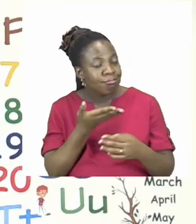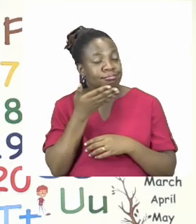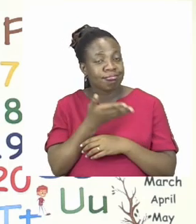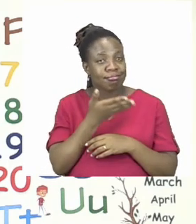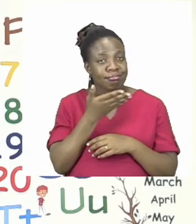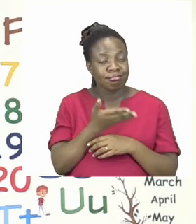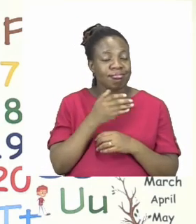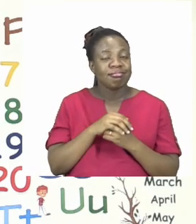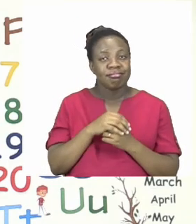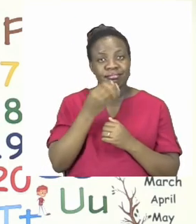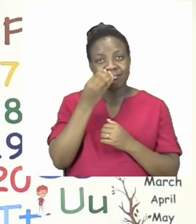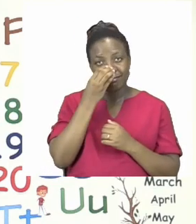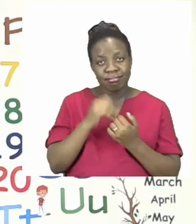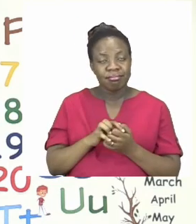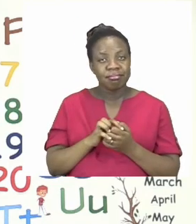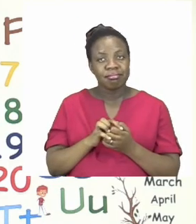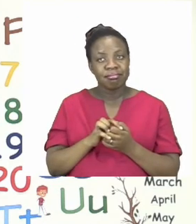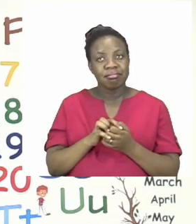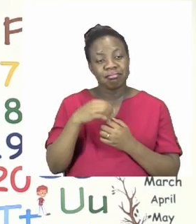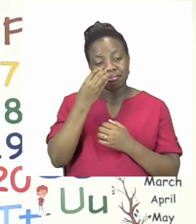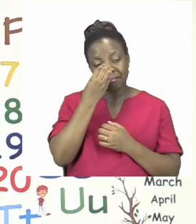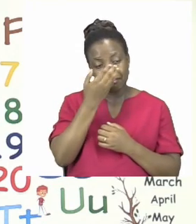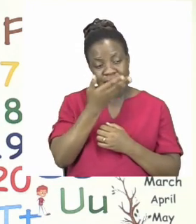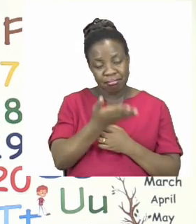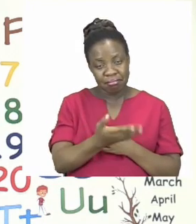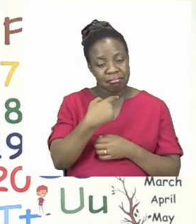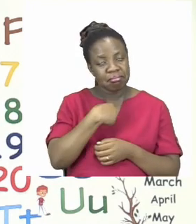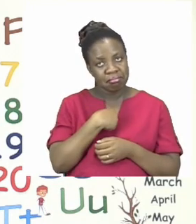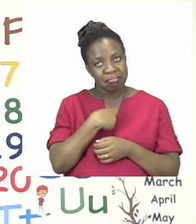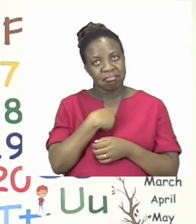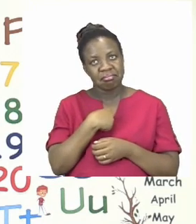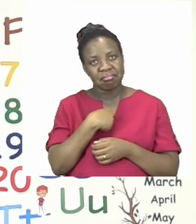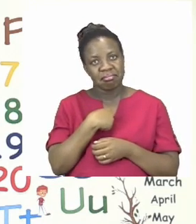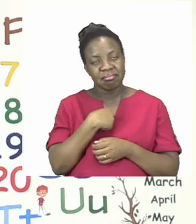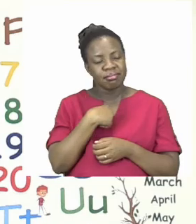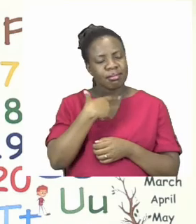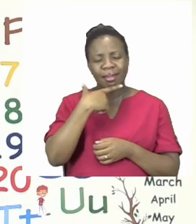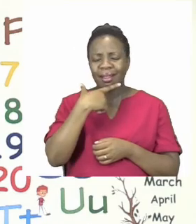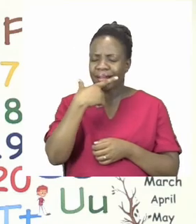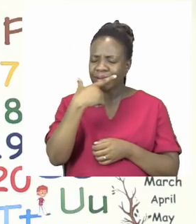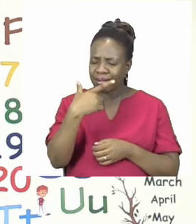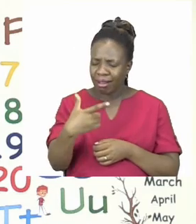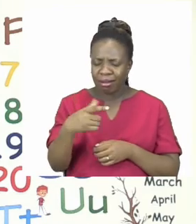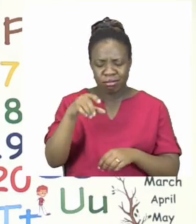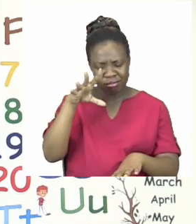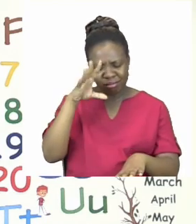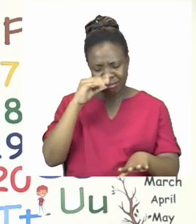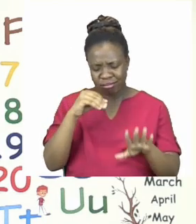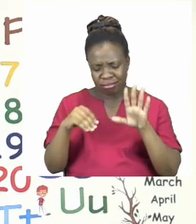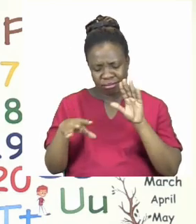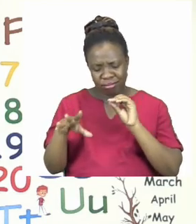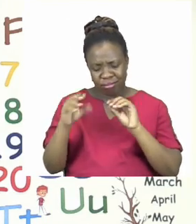there he is. So, from Zoshi and I, we would like to say thank you so much for joining us